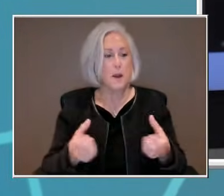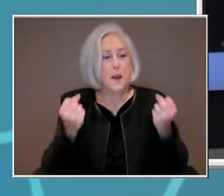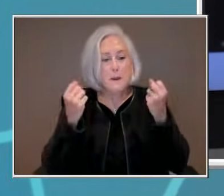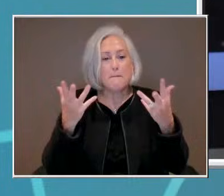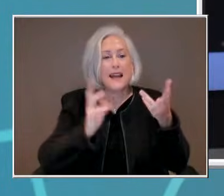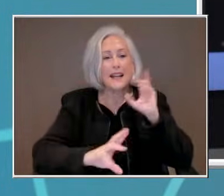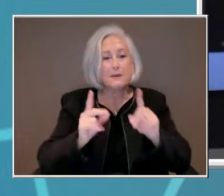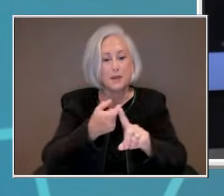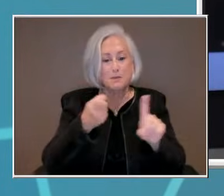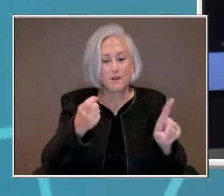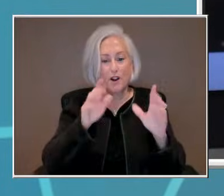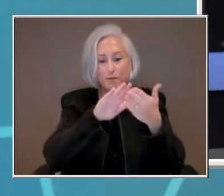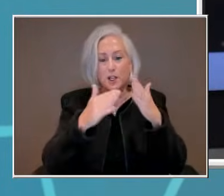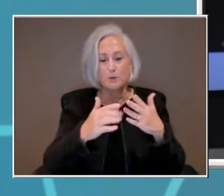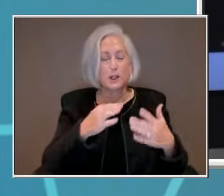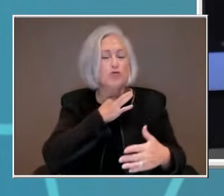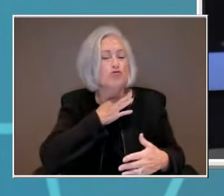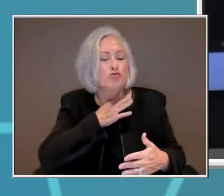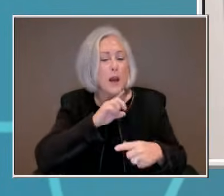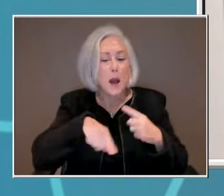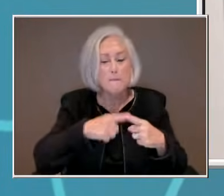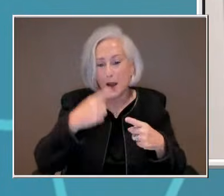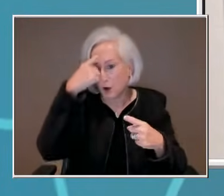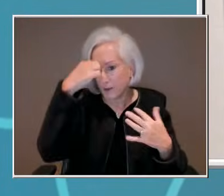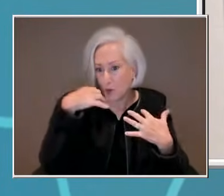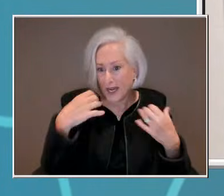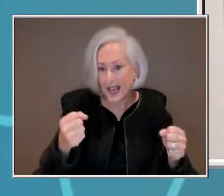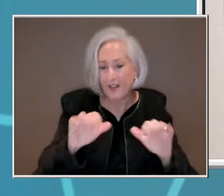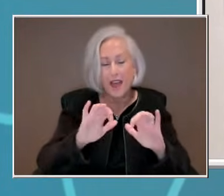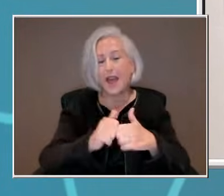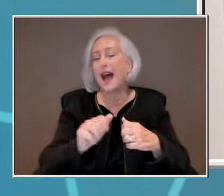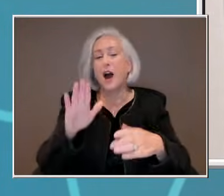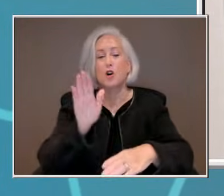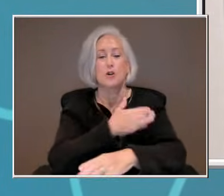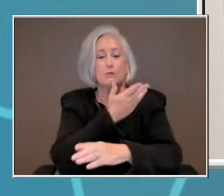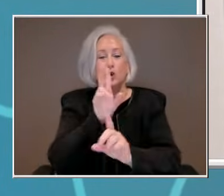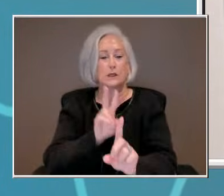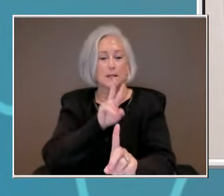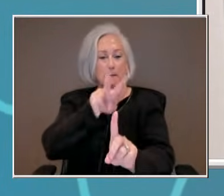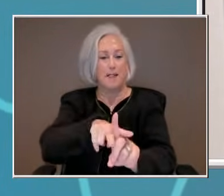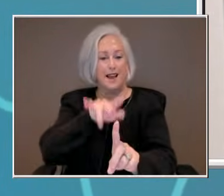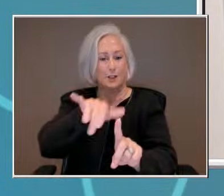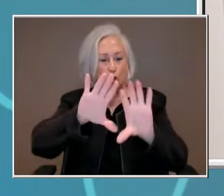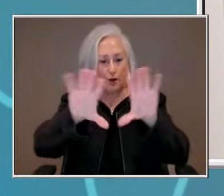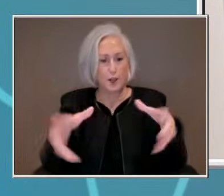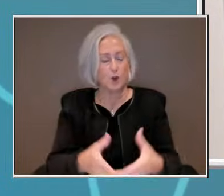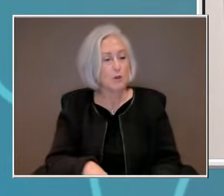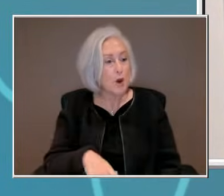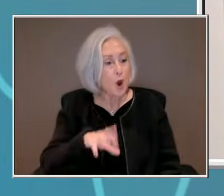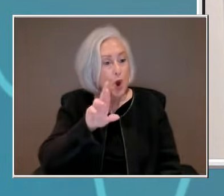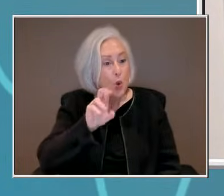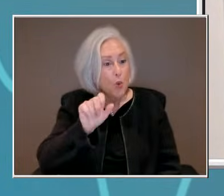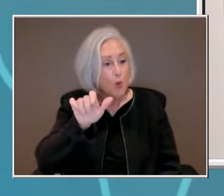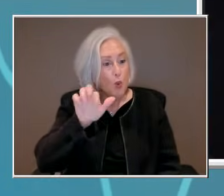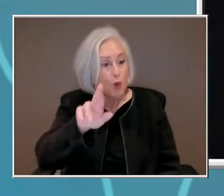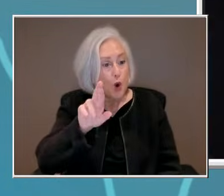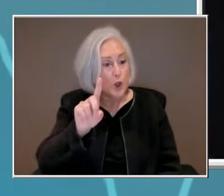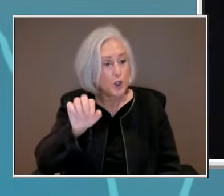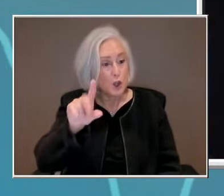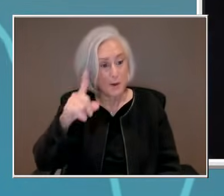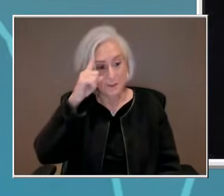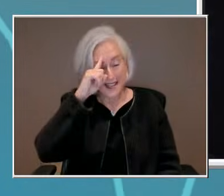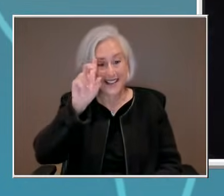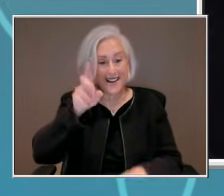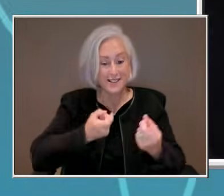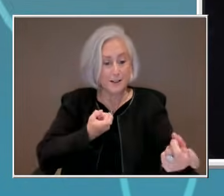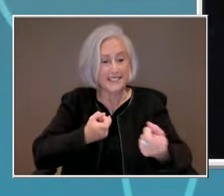brain health. They're interested in how music might be applied to their group. Roller derby because they hit their heads when they fall? Yeah. Groups that